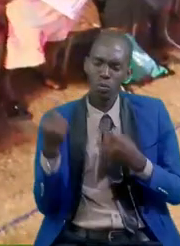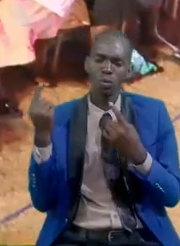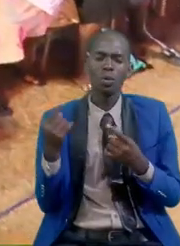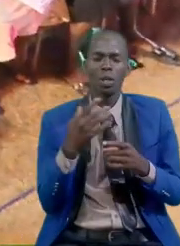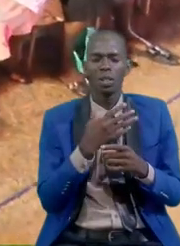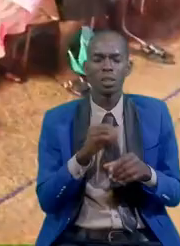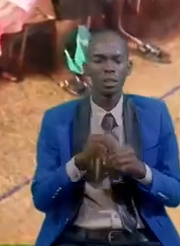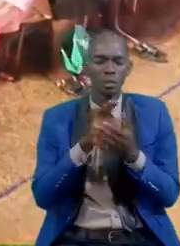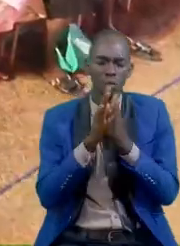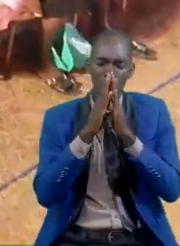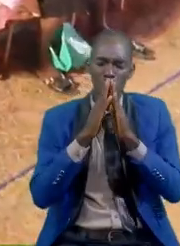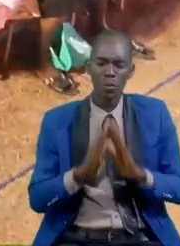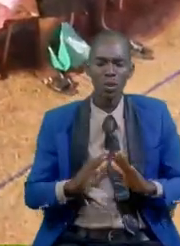peace.